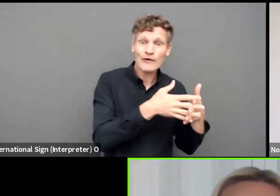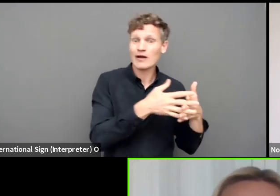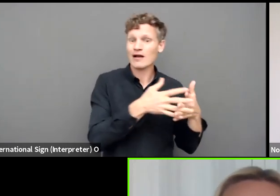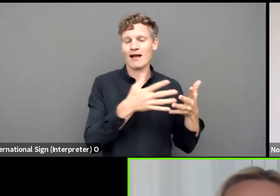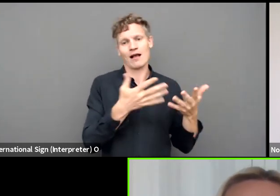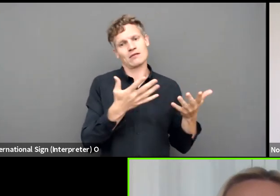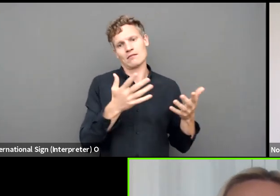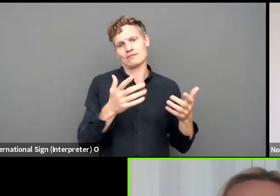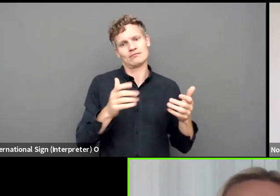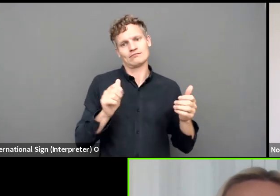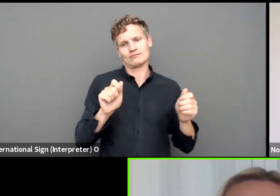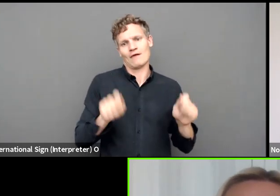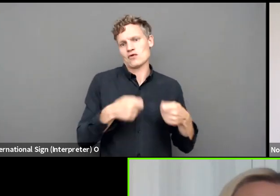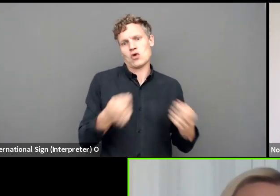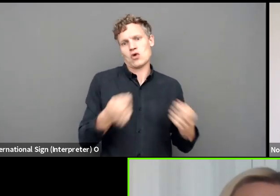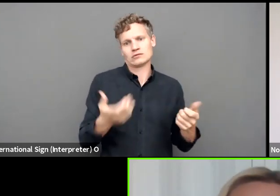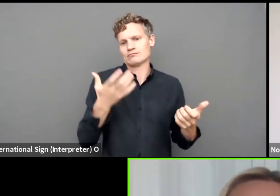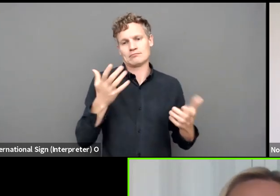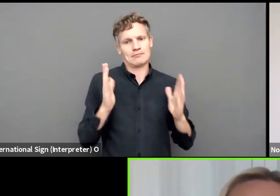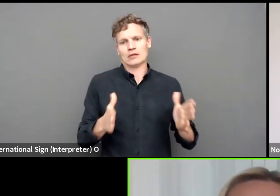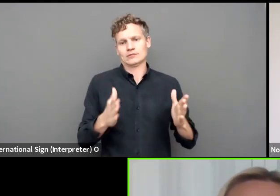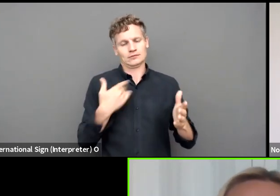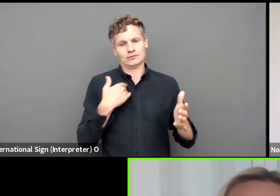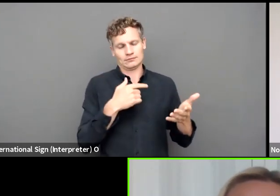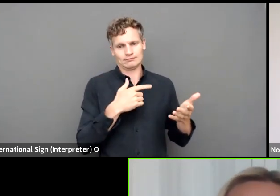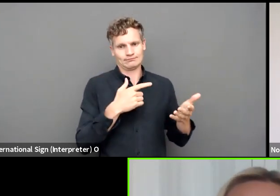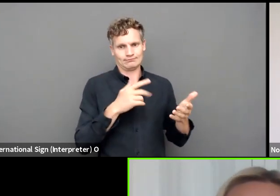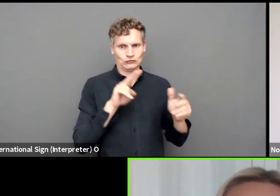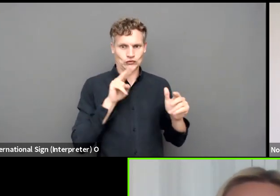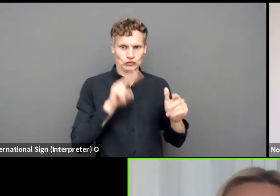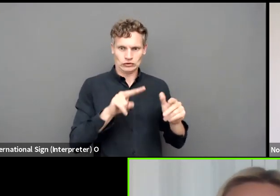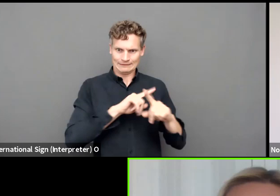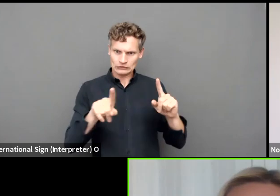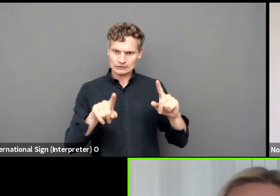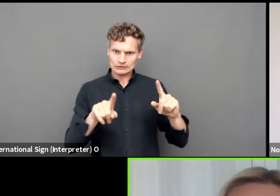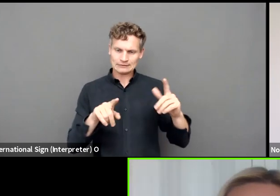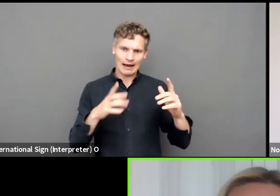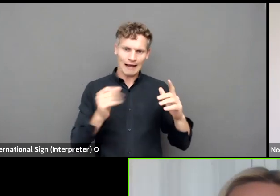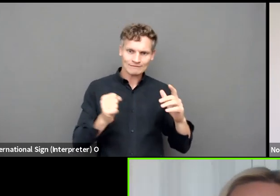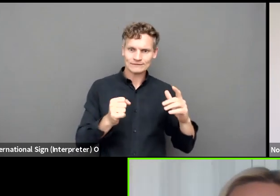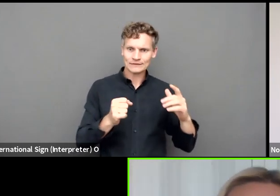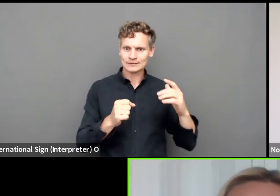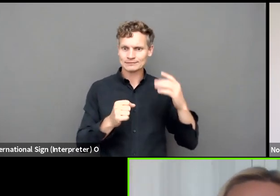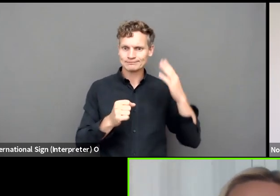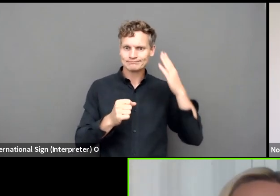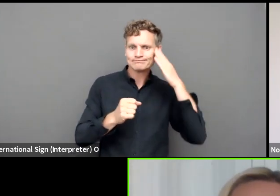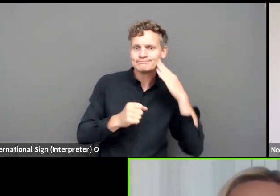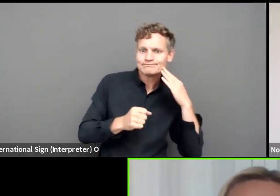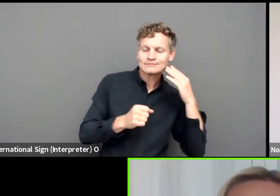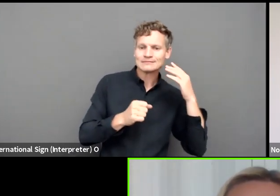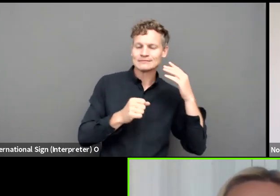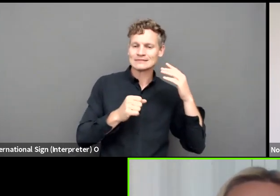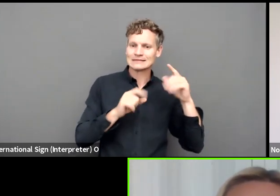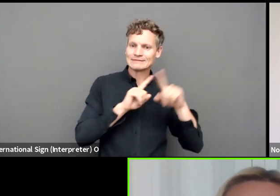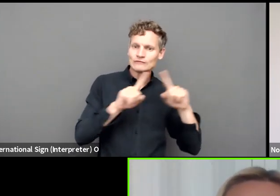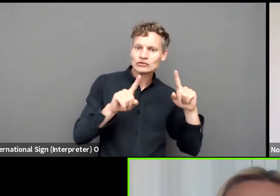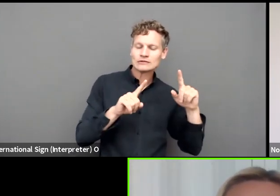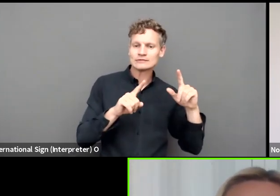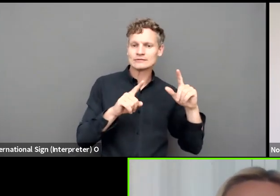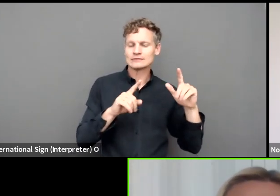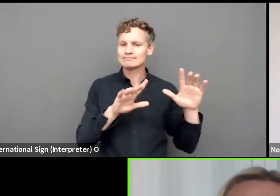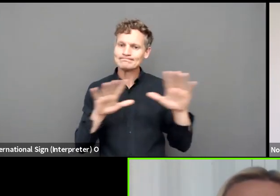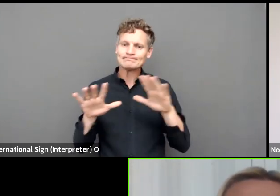race breakdowns. As you asked that question, let me just quickly address you. As I speak, you already see what one of the challenges, and